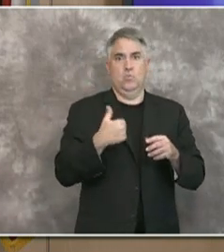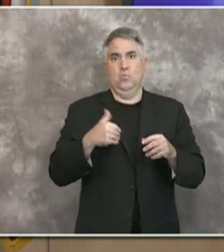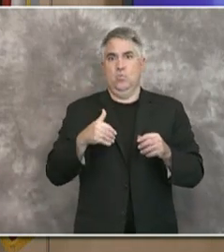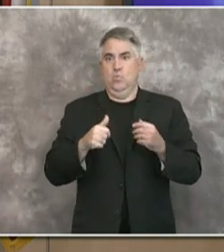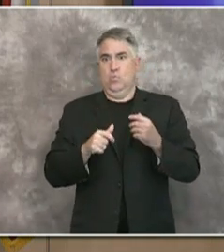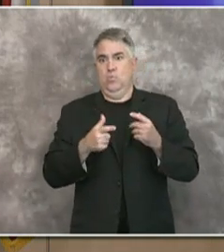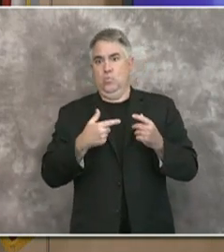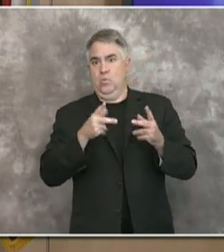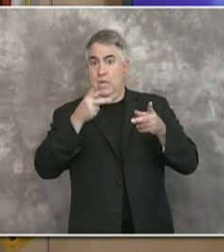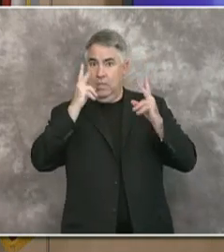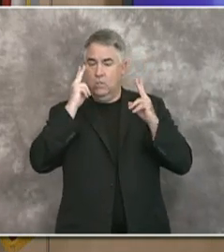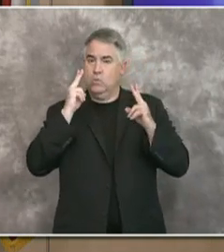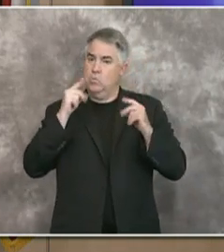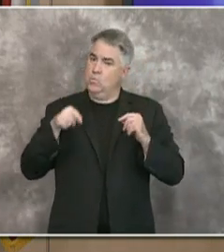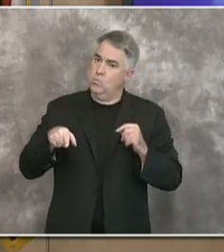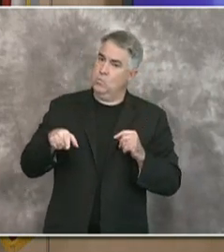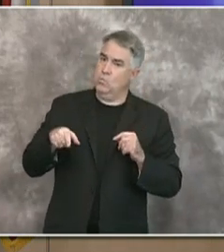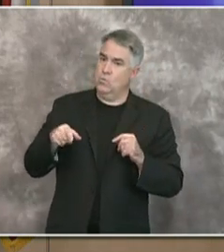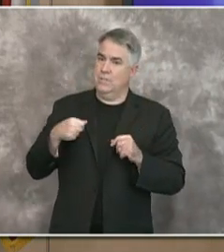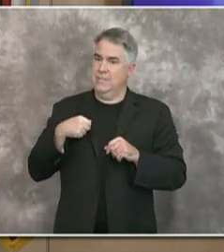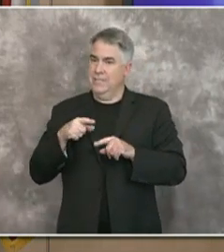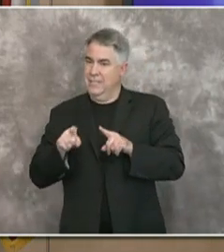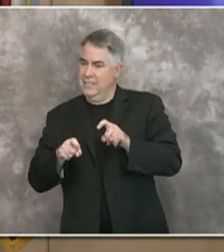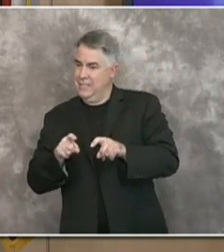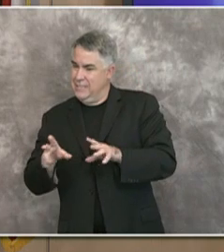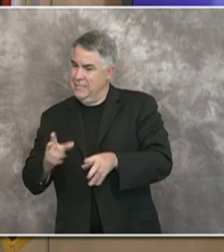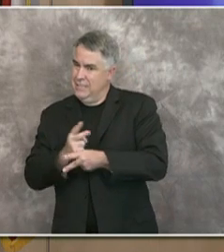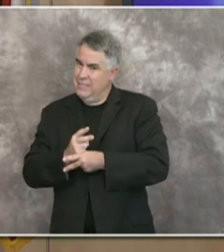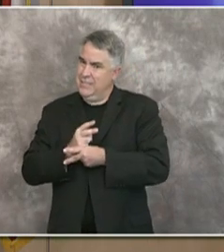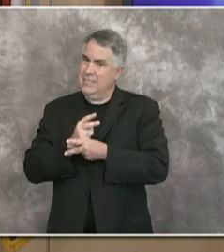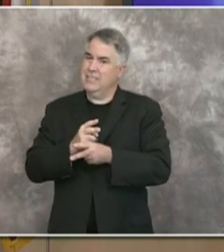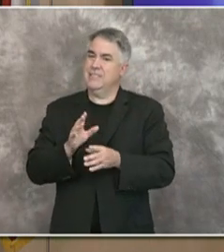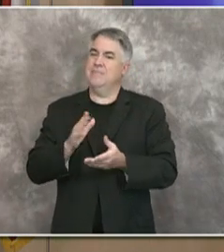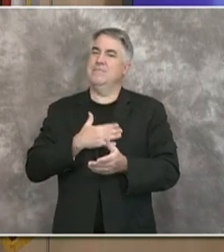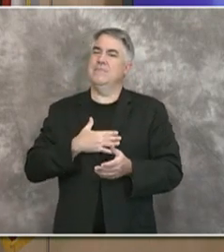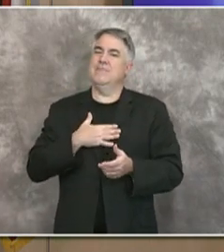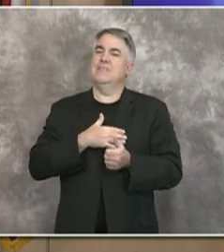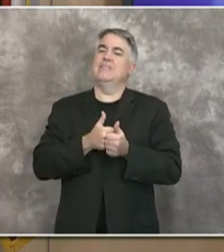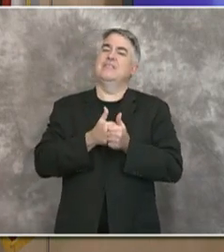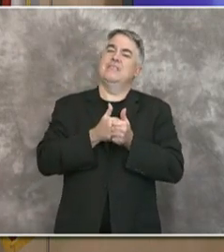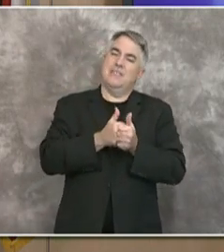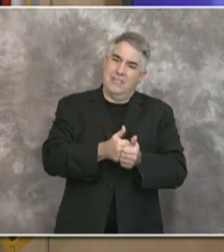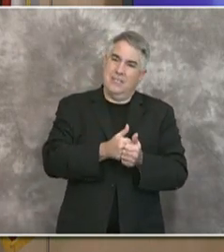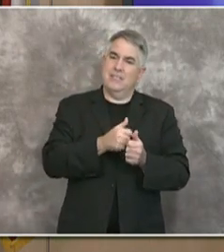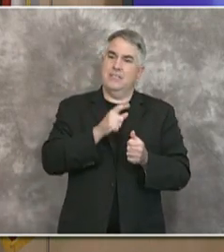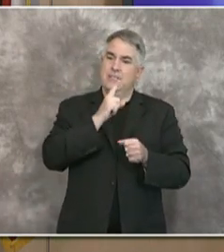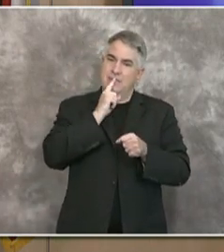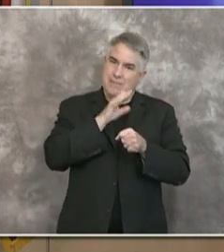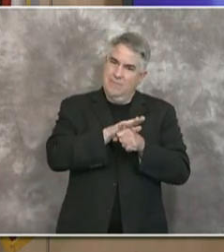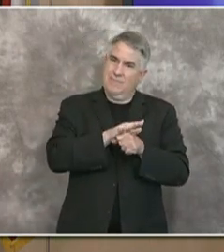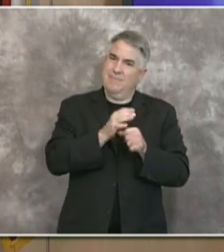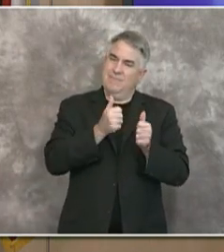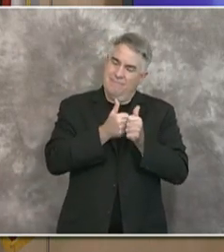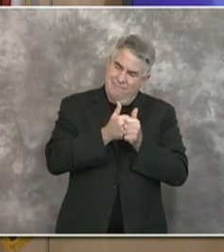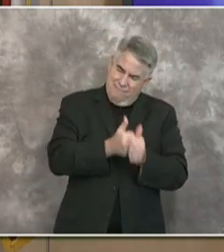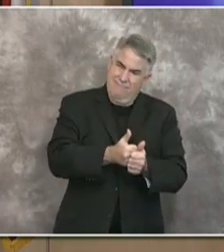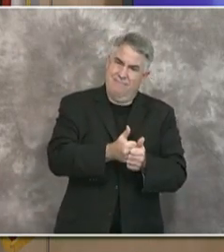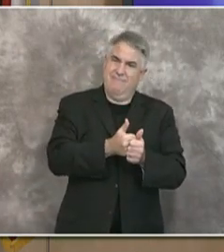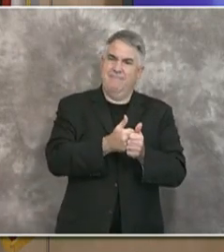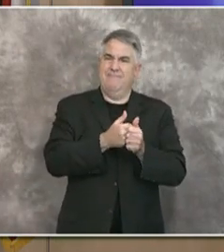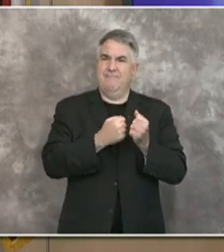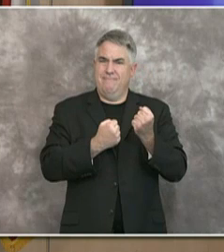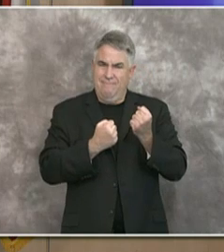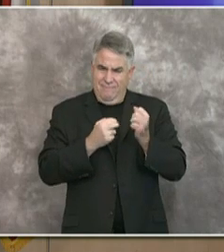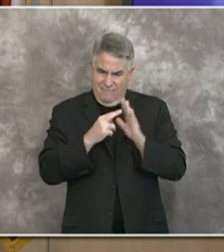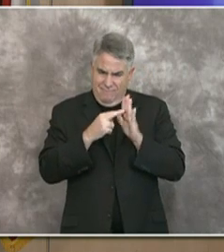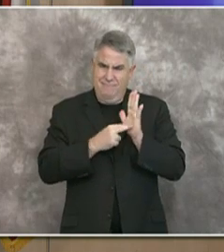haircuts and those types of things, we're asking the public's recommitment to be very vigilant about adhering to all of the things we put